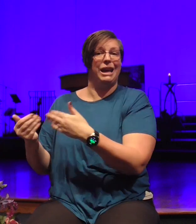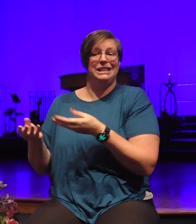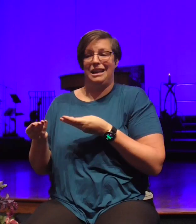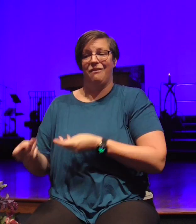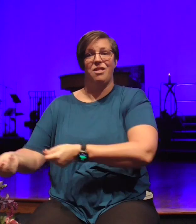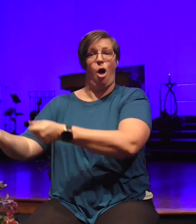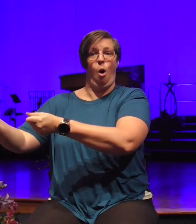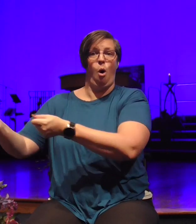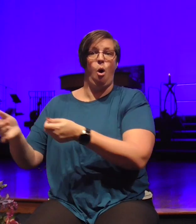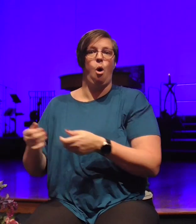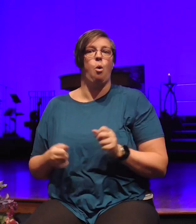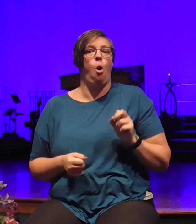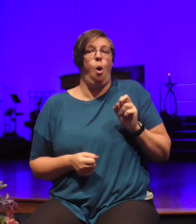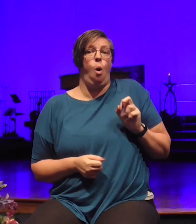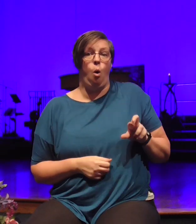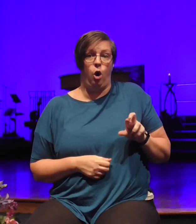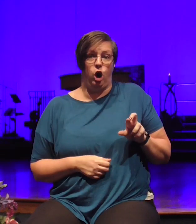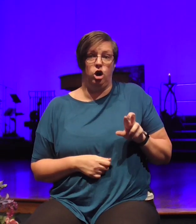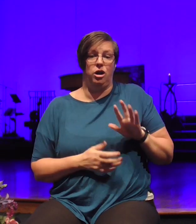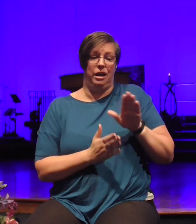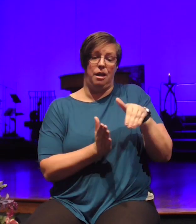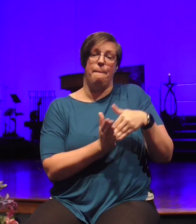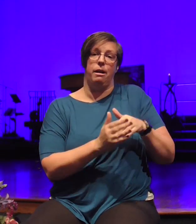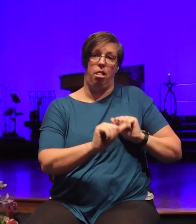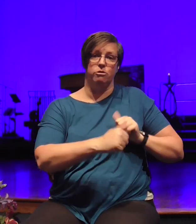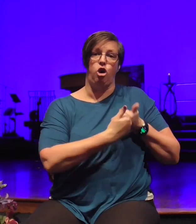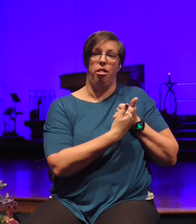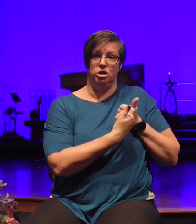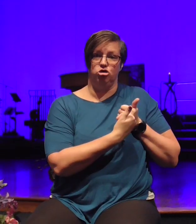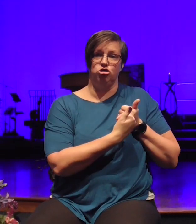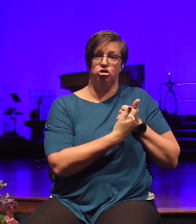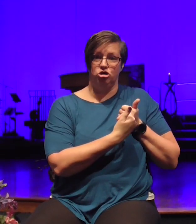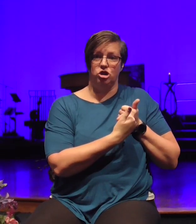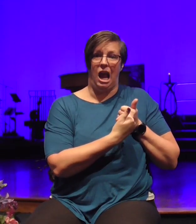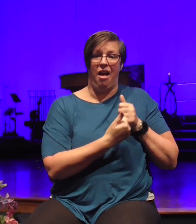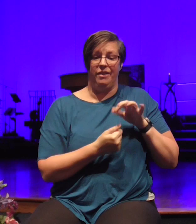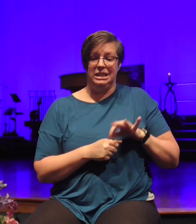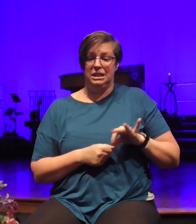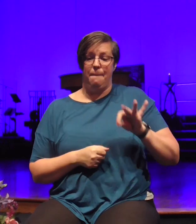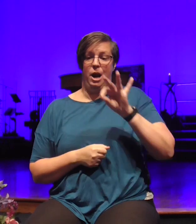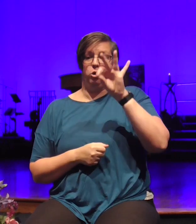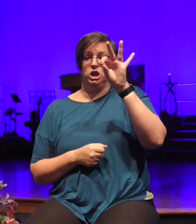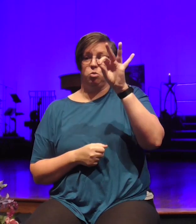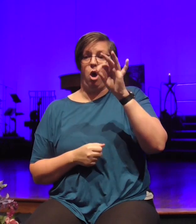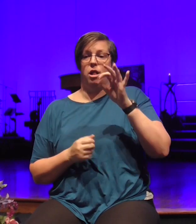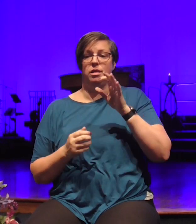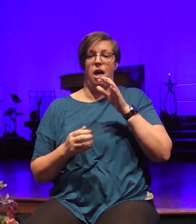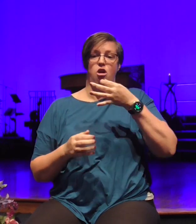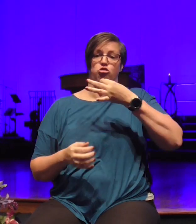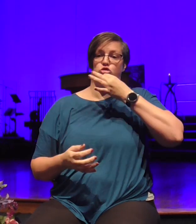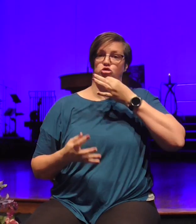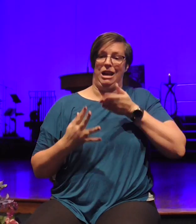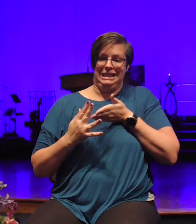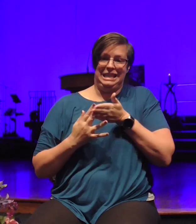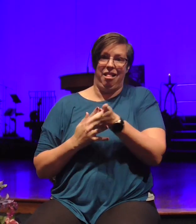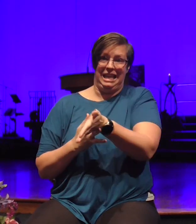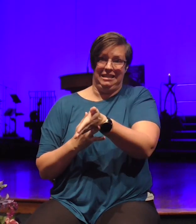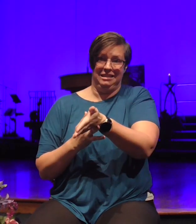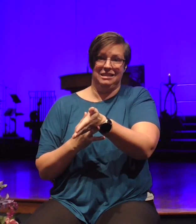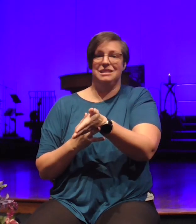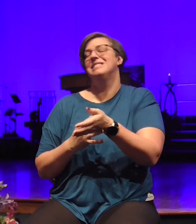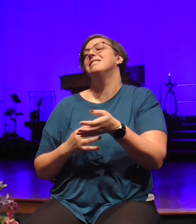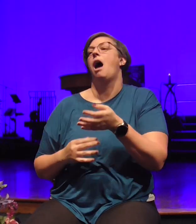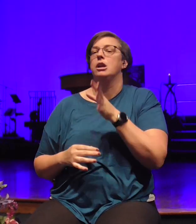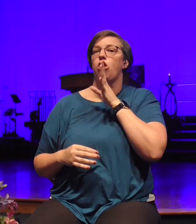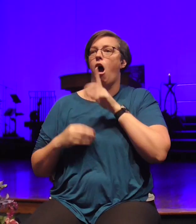or we're in the midst of great challenge. That spiritual resilience to me is often, I talk about in classes,